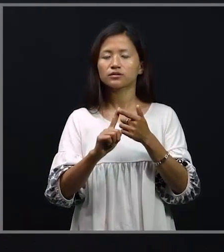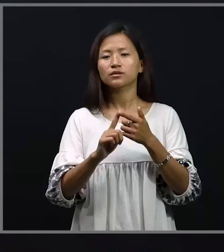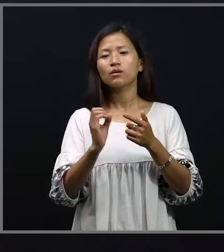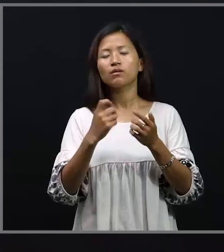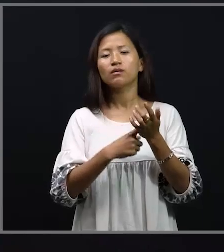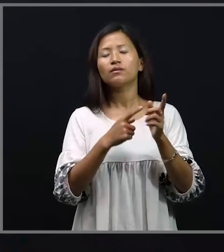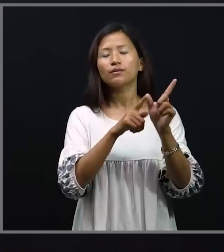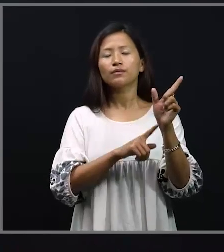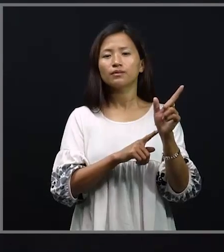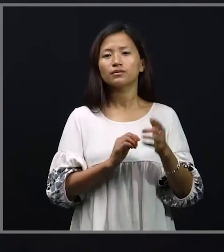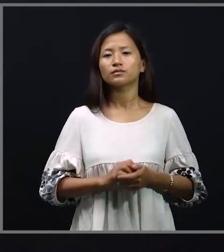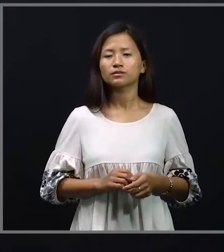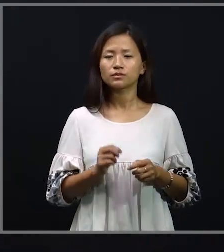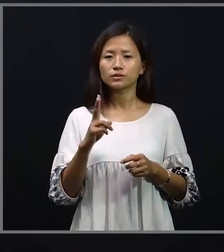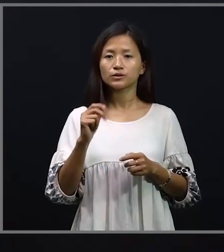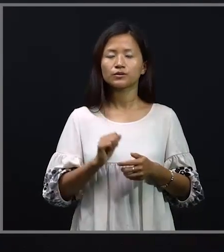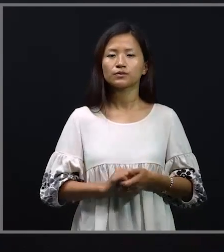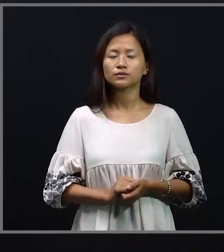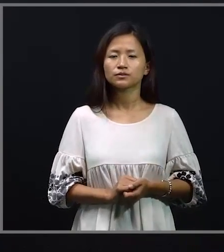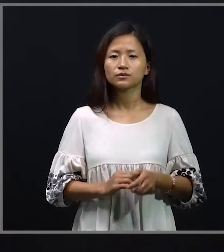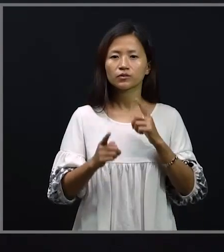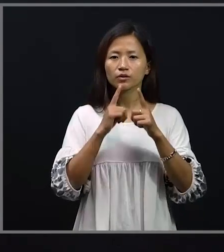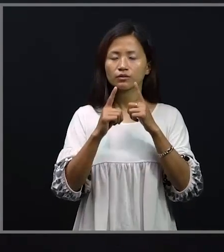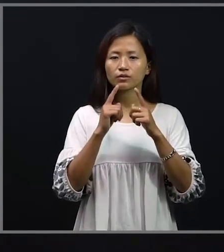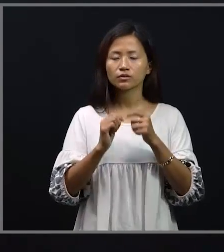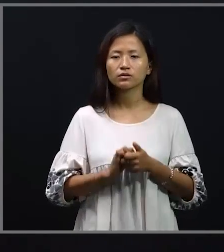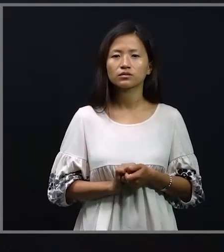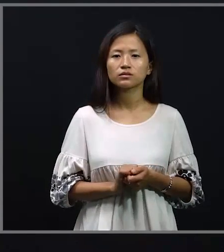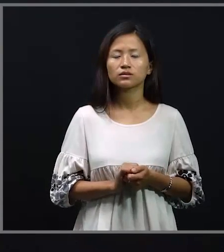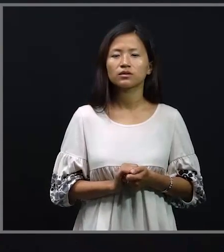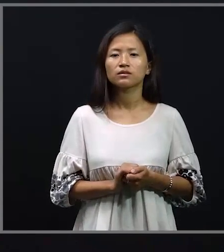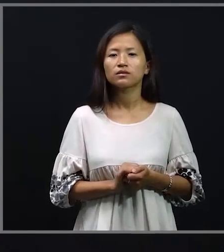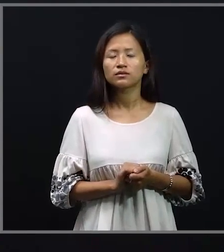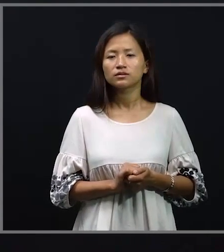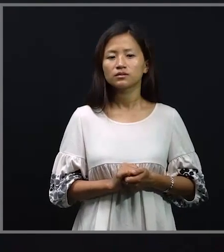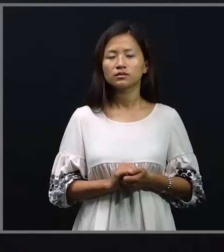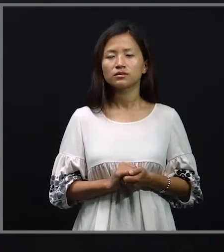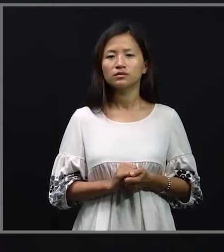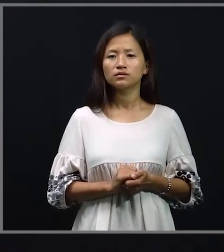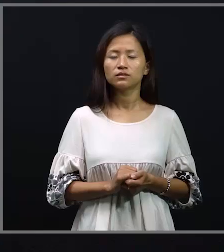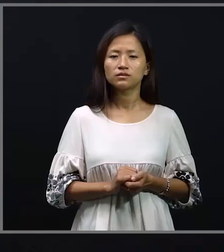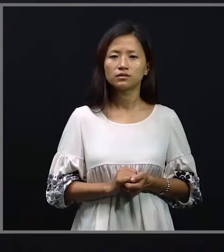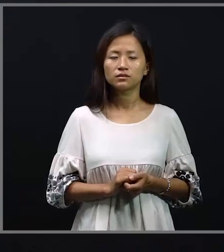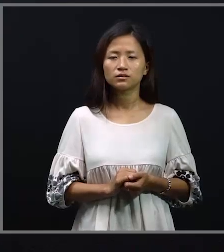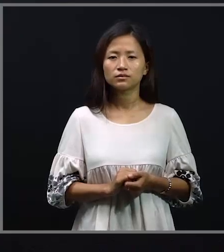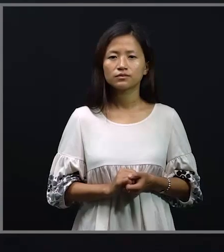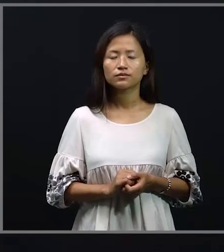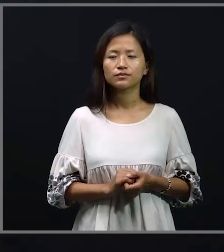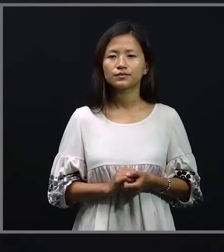Okay, in this system theory, he talks about this authoritative allocations of values.